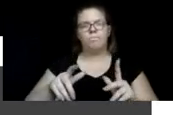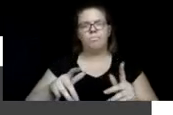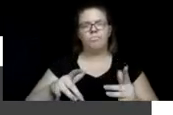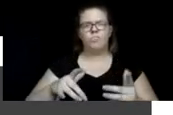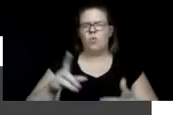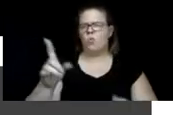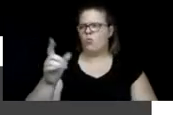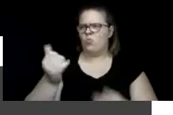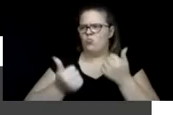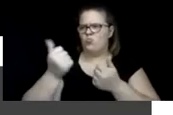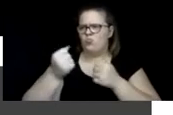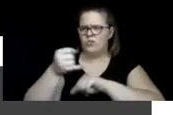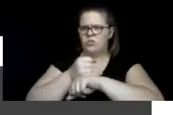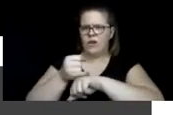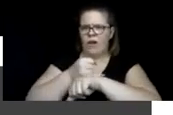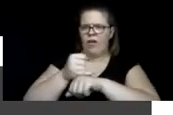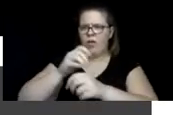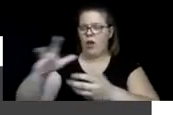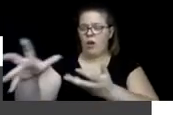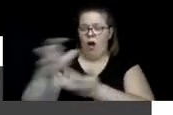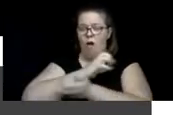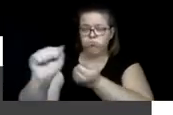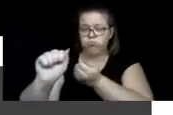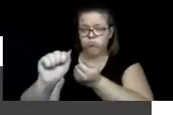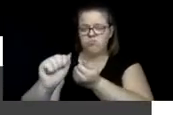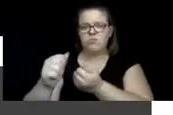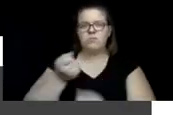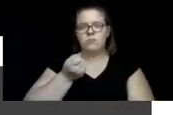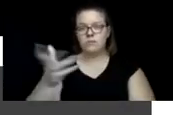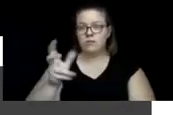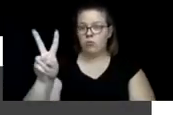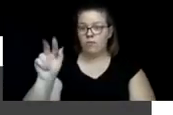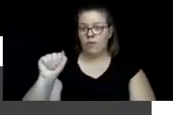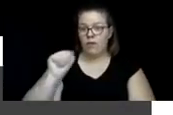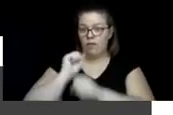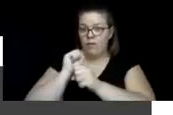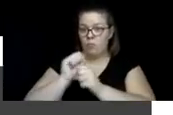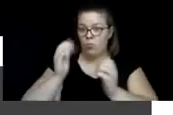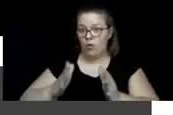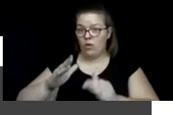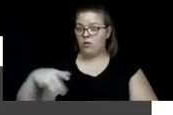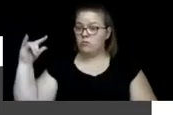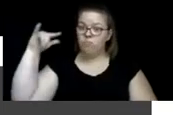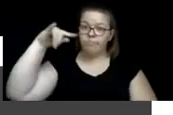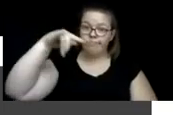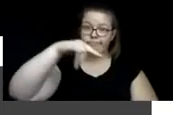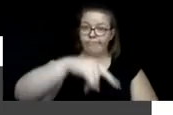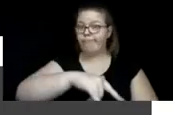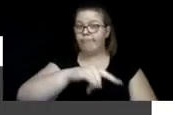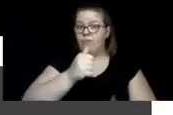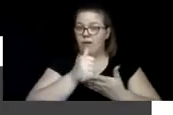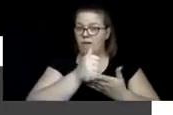island was torn up. Several VA employees went there and helped the VA